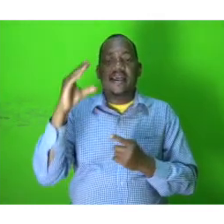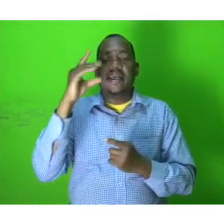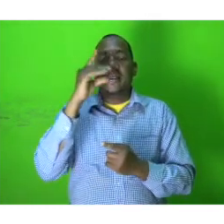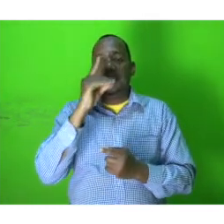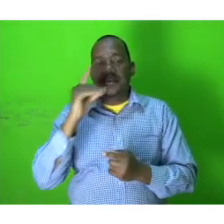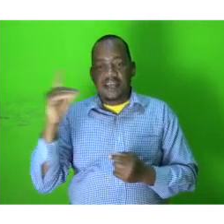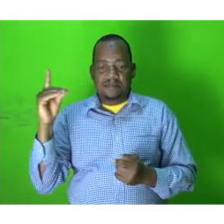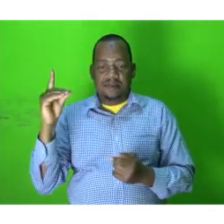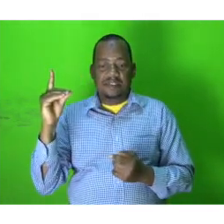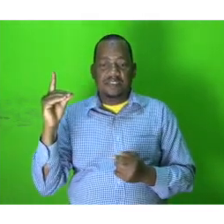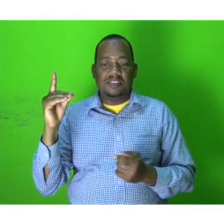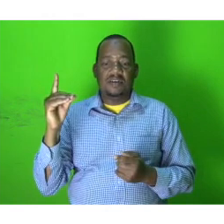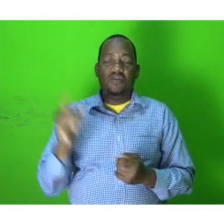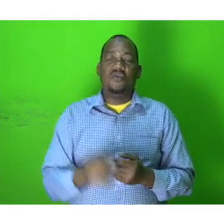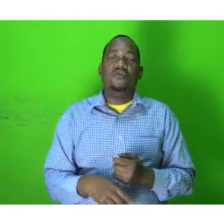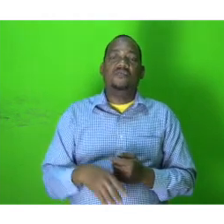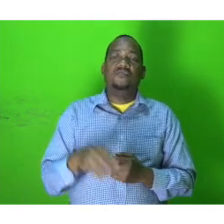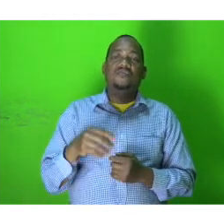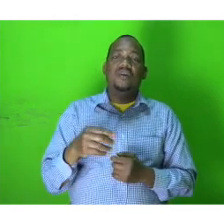Show in a debit.